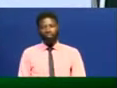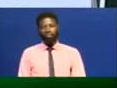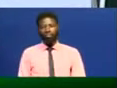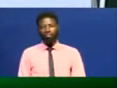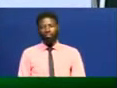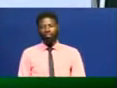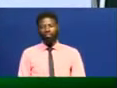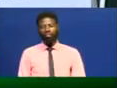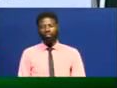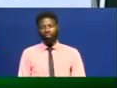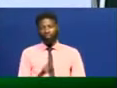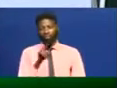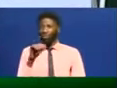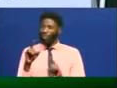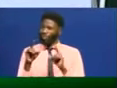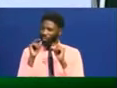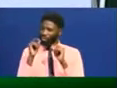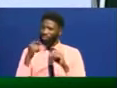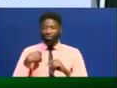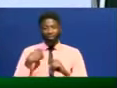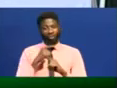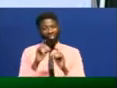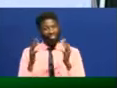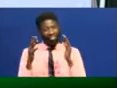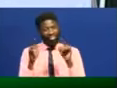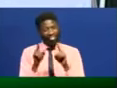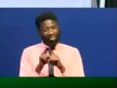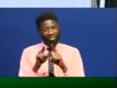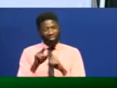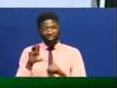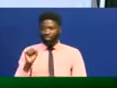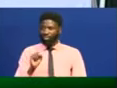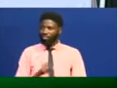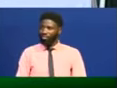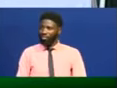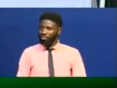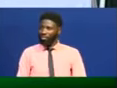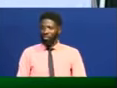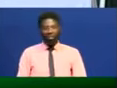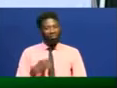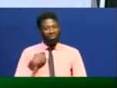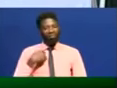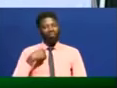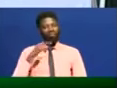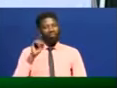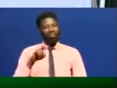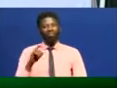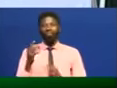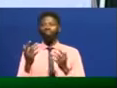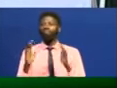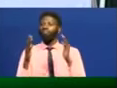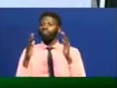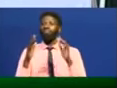You are telling me that I should not celebrate that as a cabinet secretary? I am celebrating.